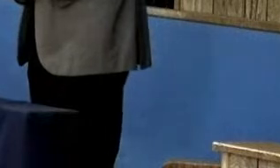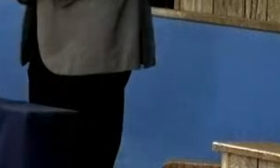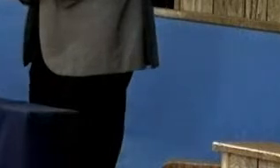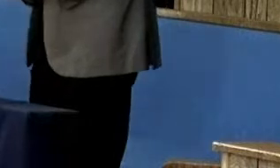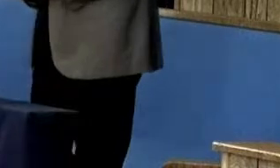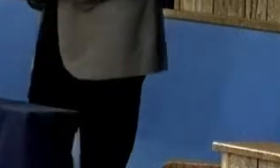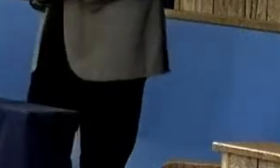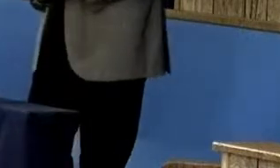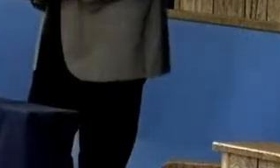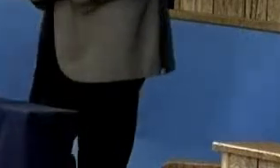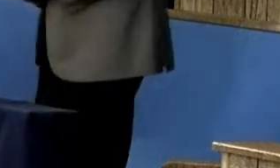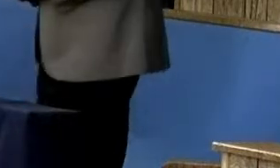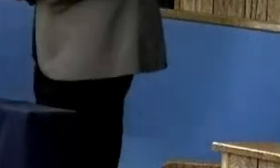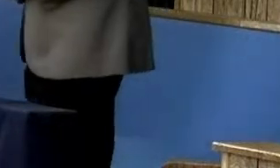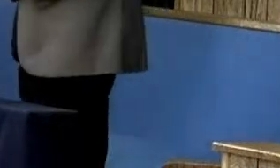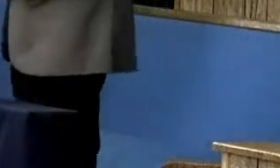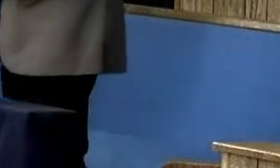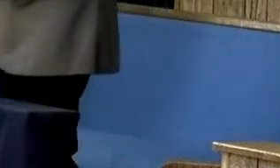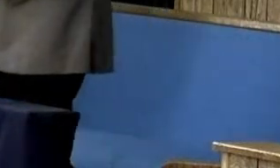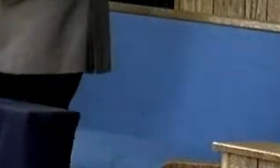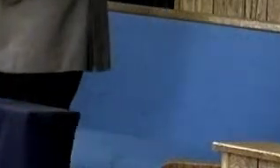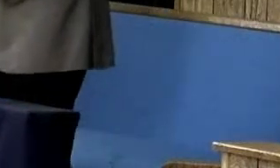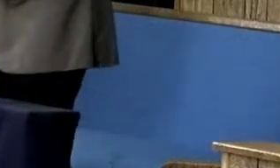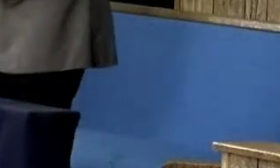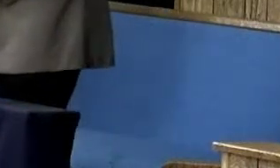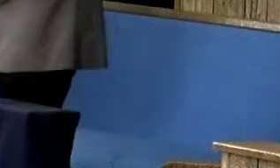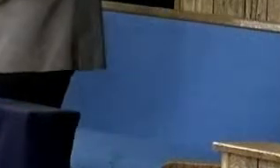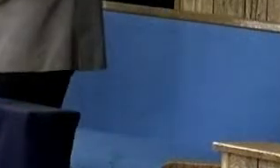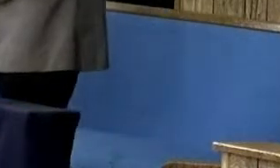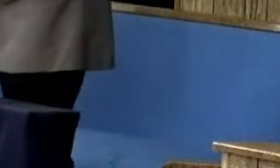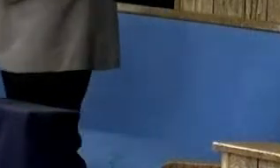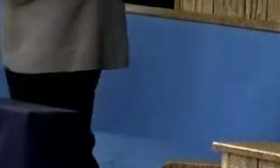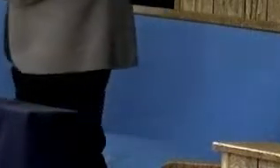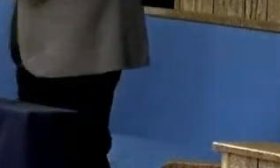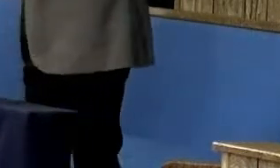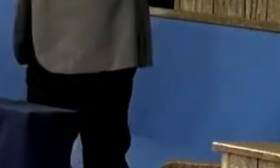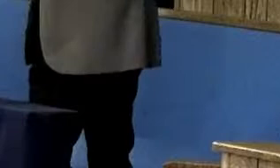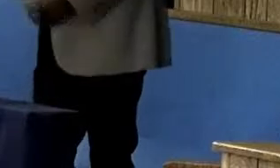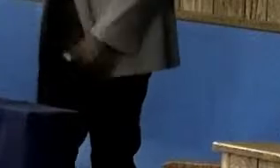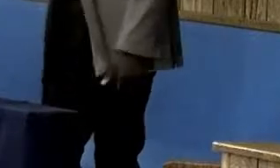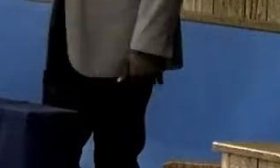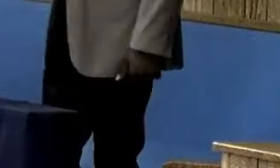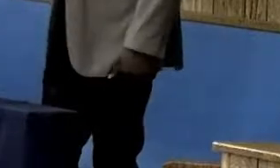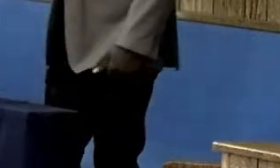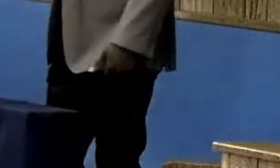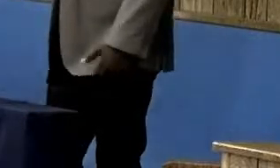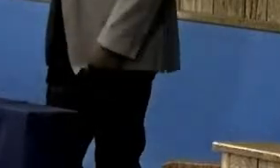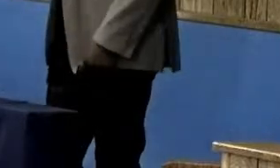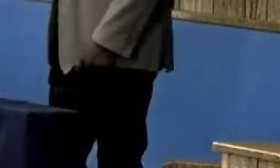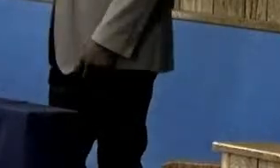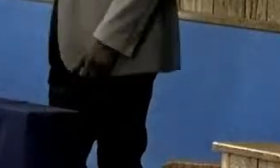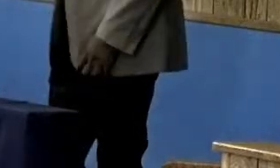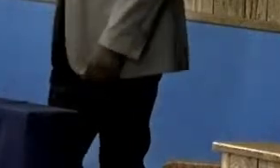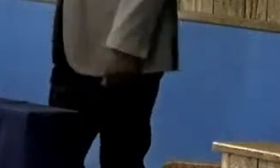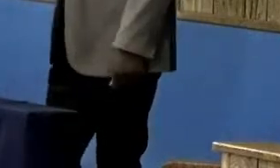goes beyond my wildest dream. Everybody say, my God.